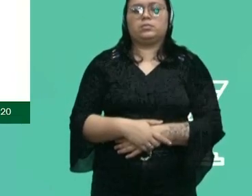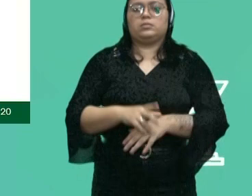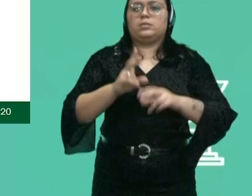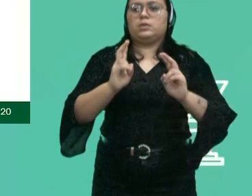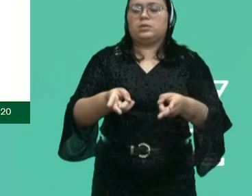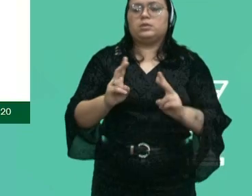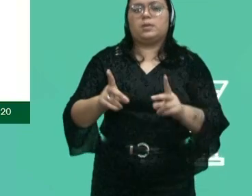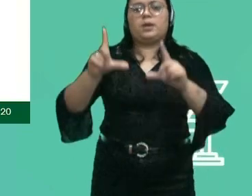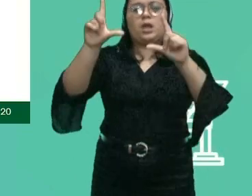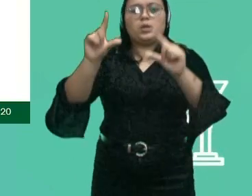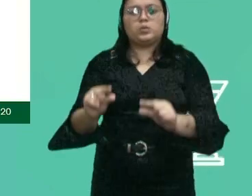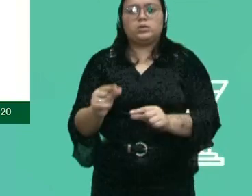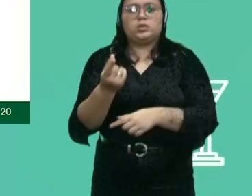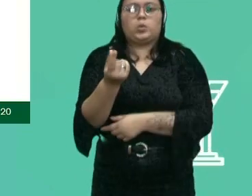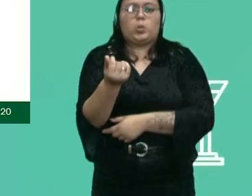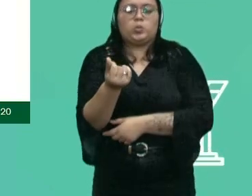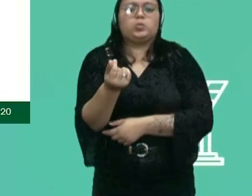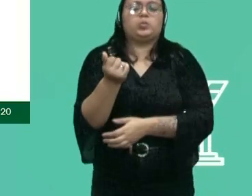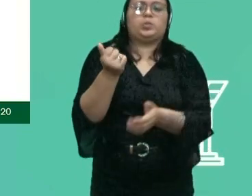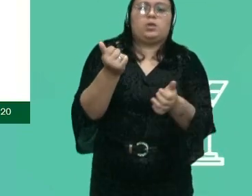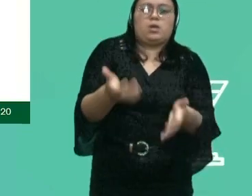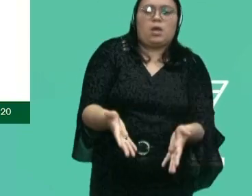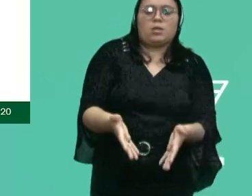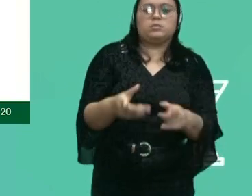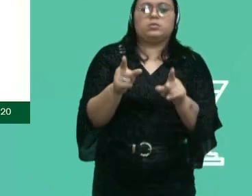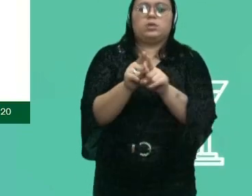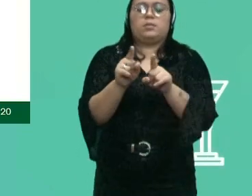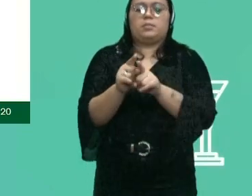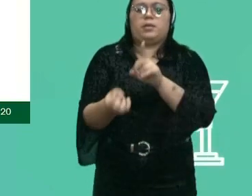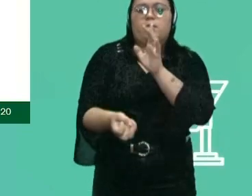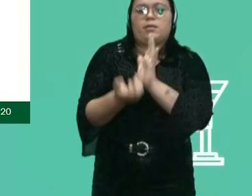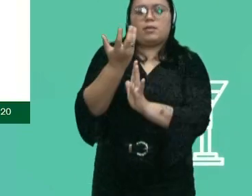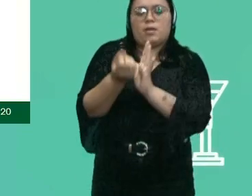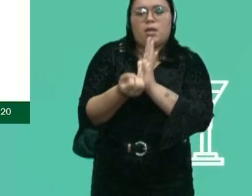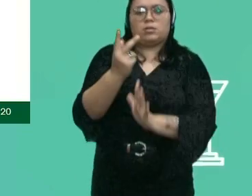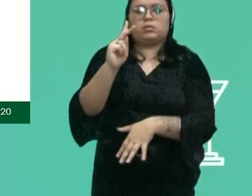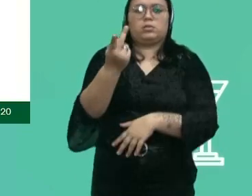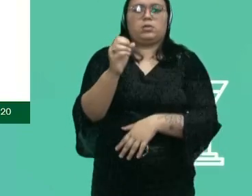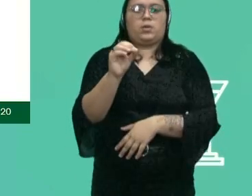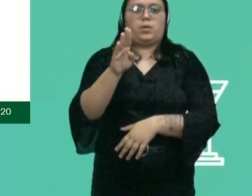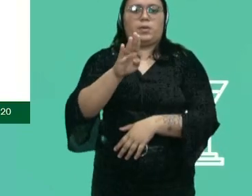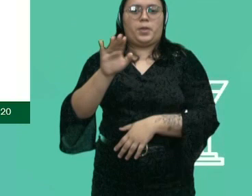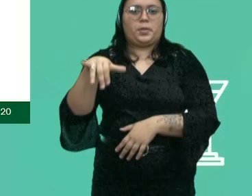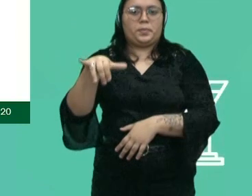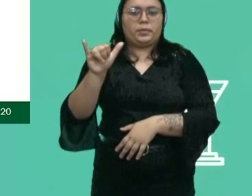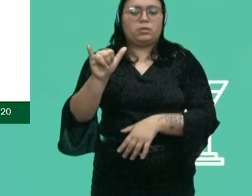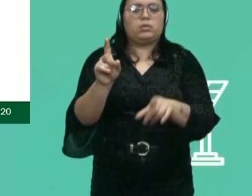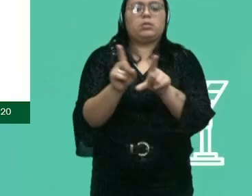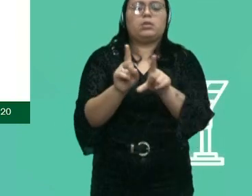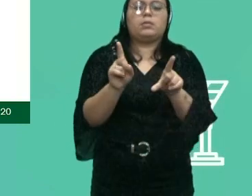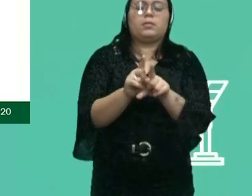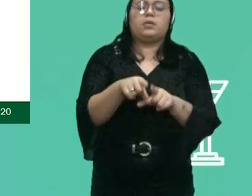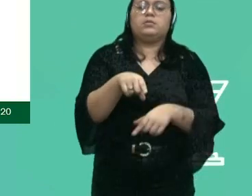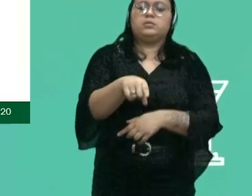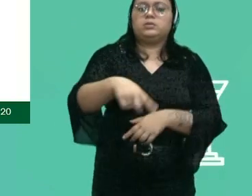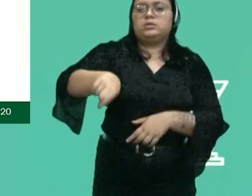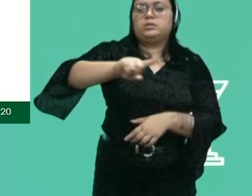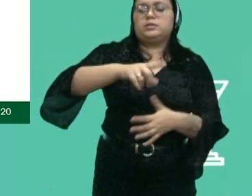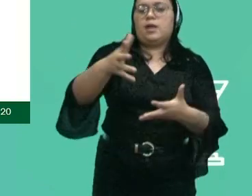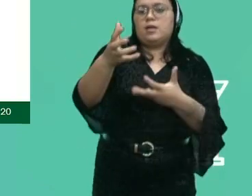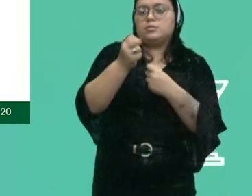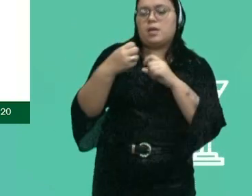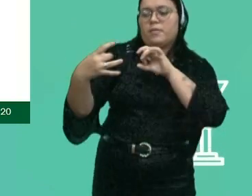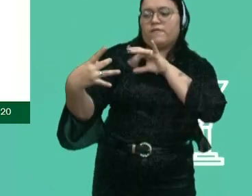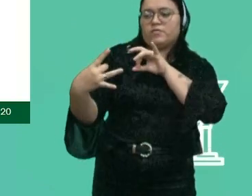our demonstrations, our hydrogen hubs. How do we co-locate? These are some examples of feedback from industry across the US where we can